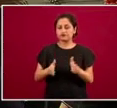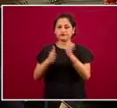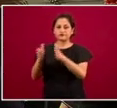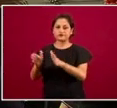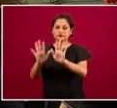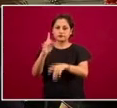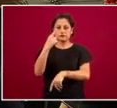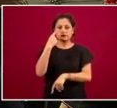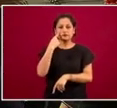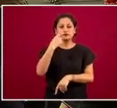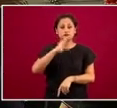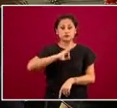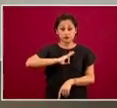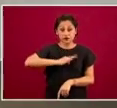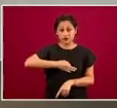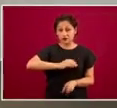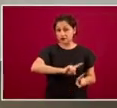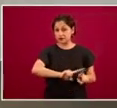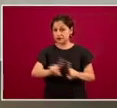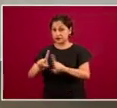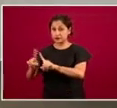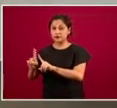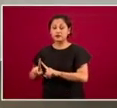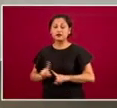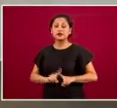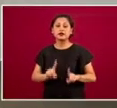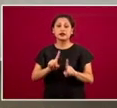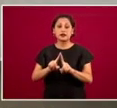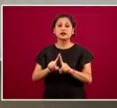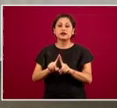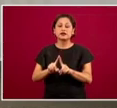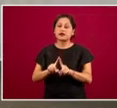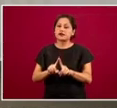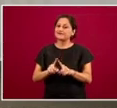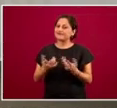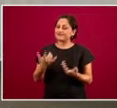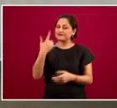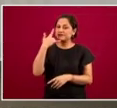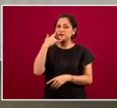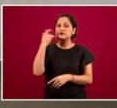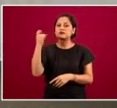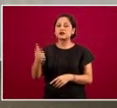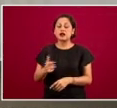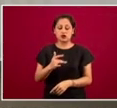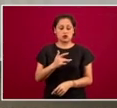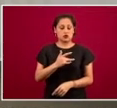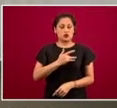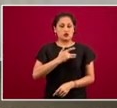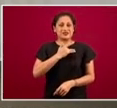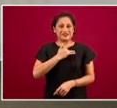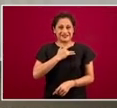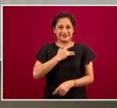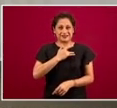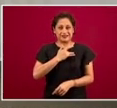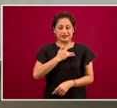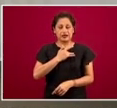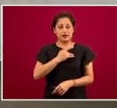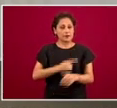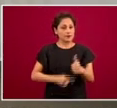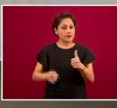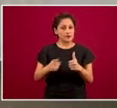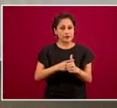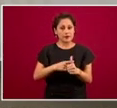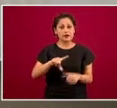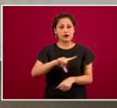Typically, a very large proportion of infectious diseases, we have first the symptoms, and then basically at the